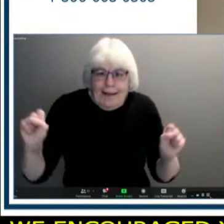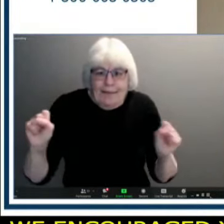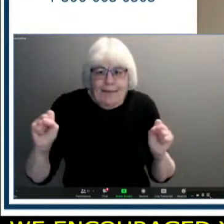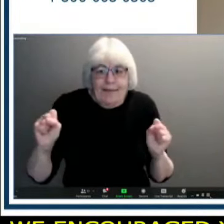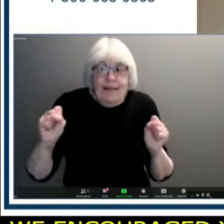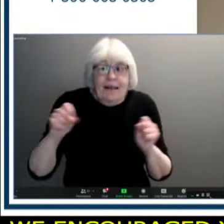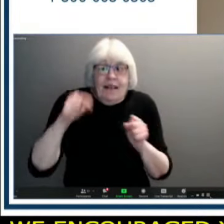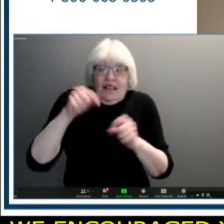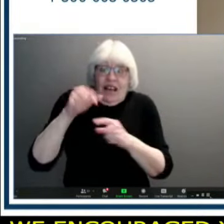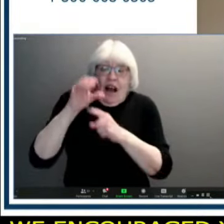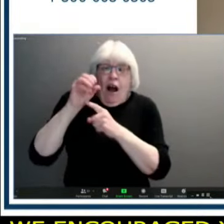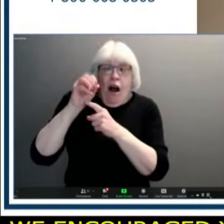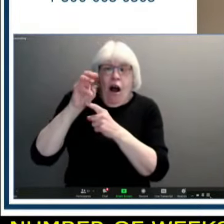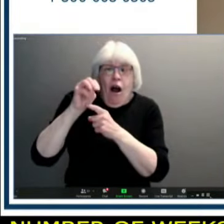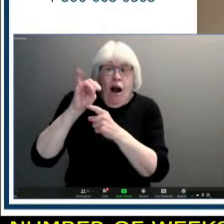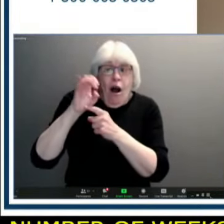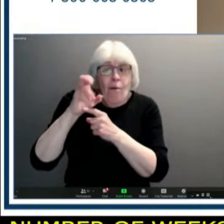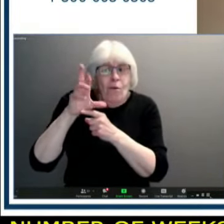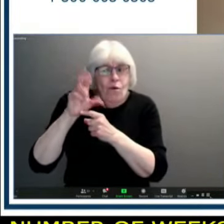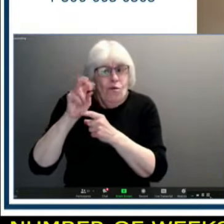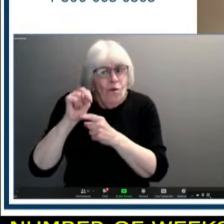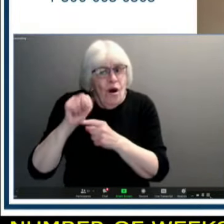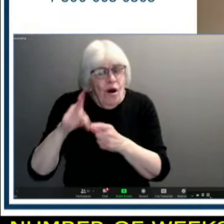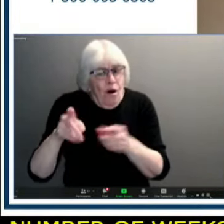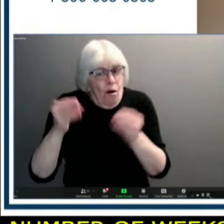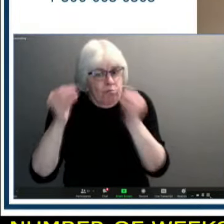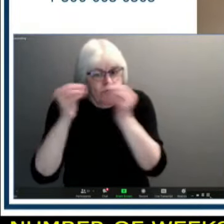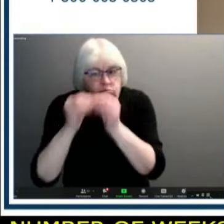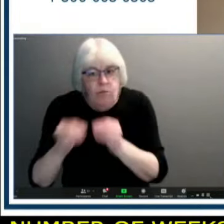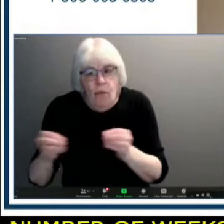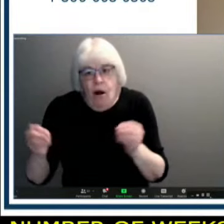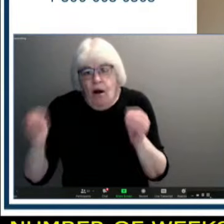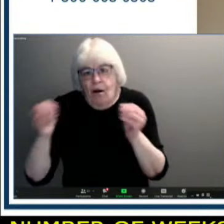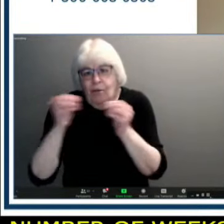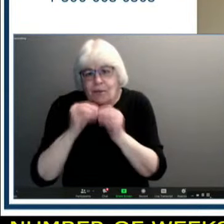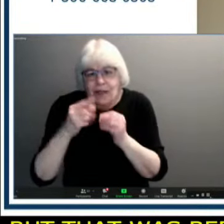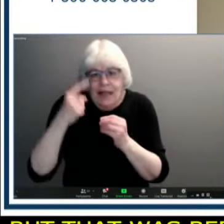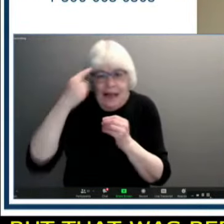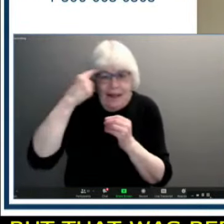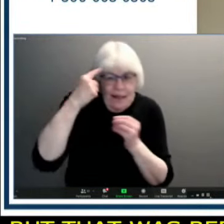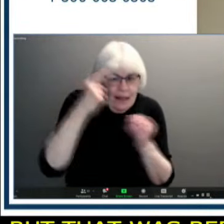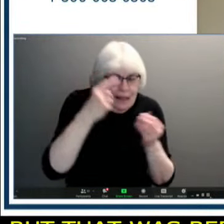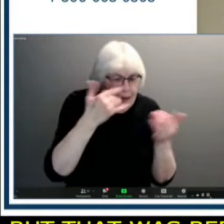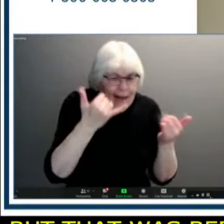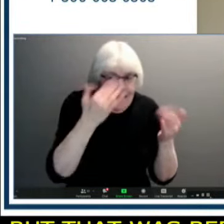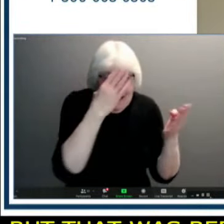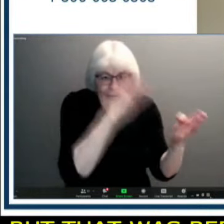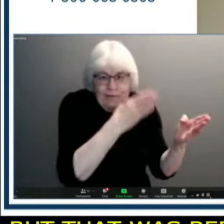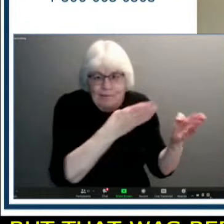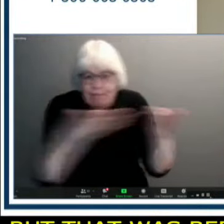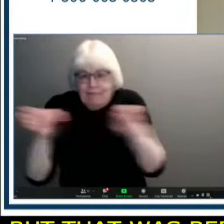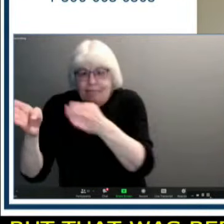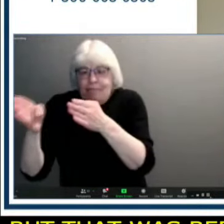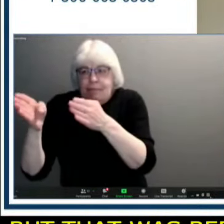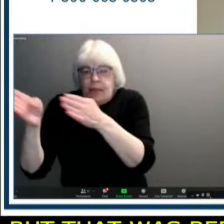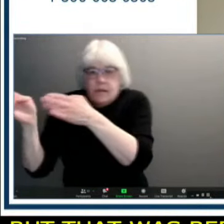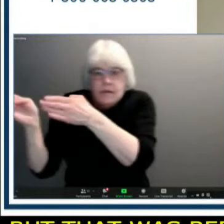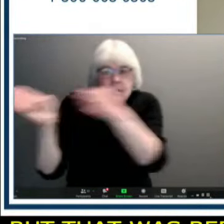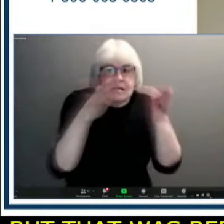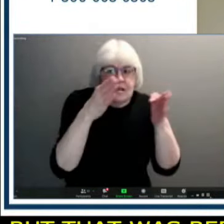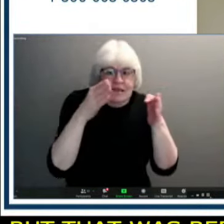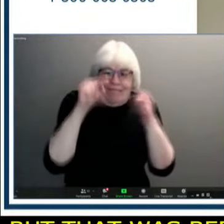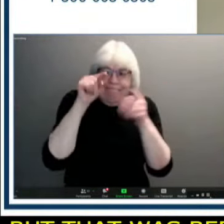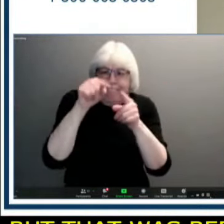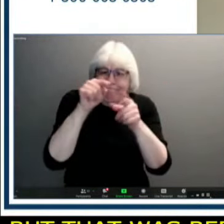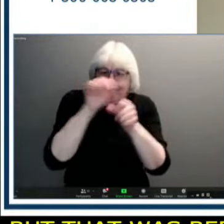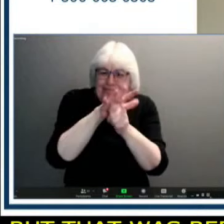the volume of cases, we need to prioritize our supply and prioritize our whole testing capacity to ensure that those who